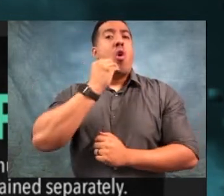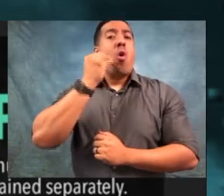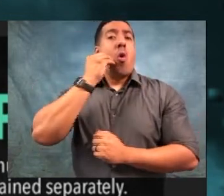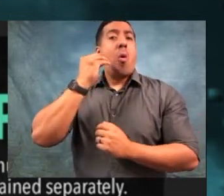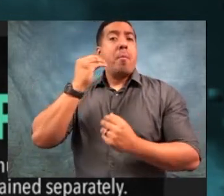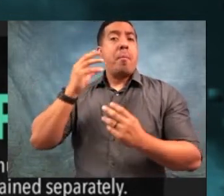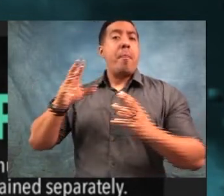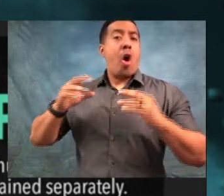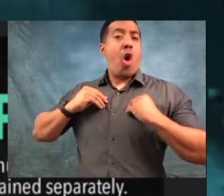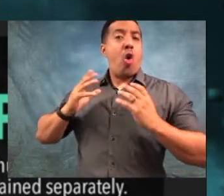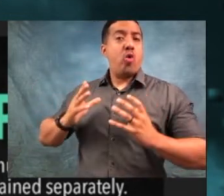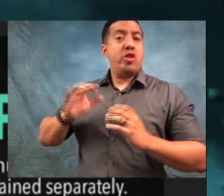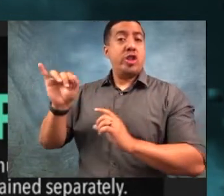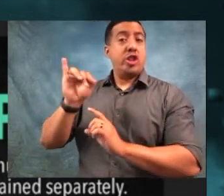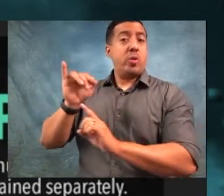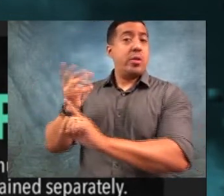your